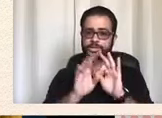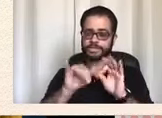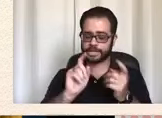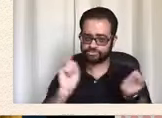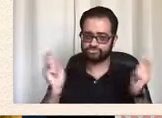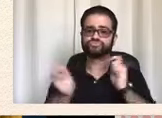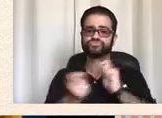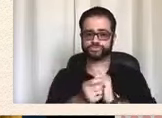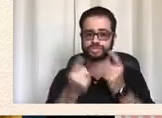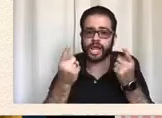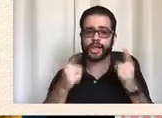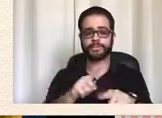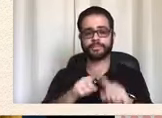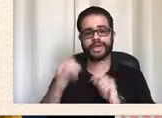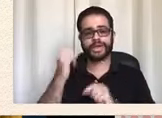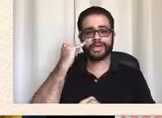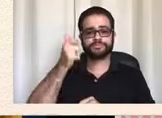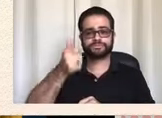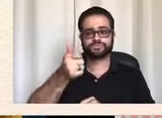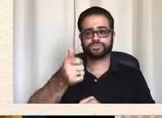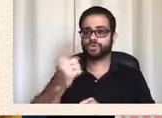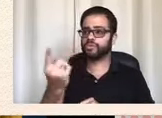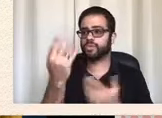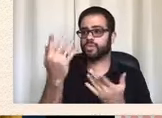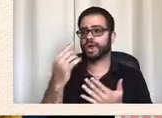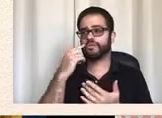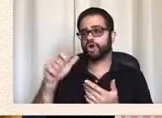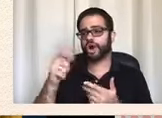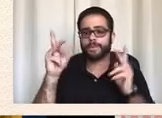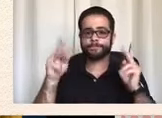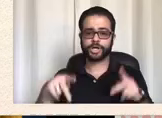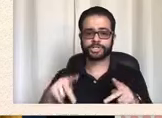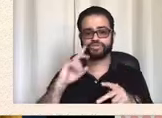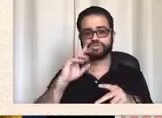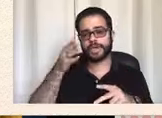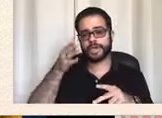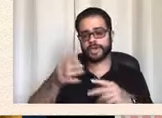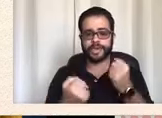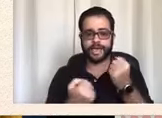if you're going to just wait for somebody else to be the advocates,